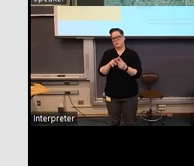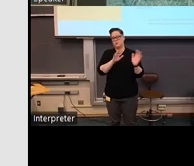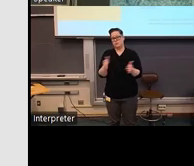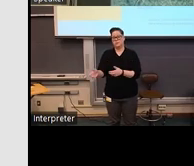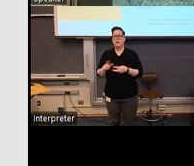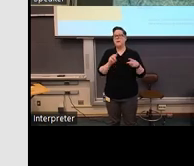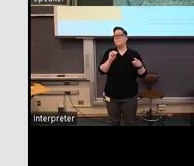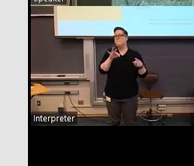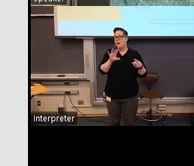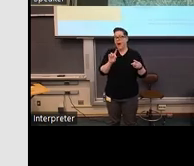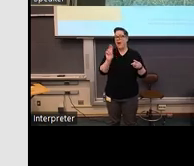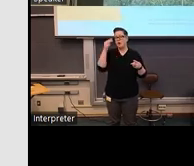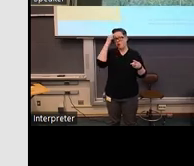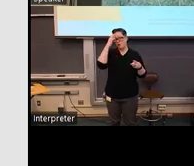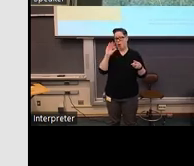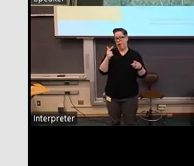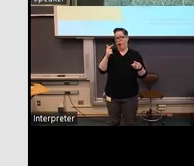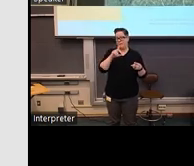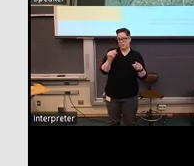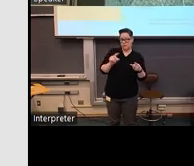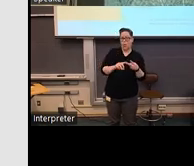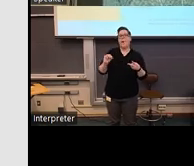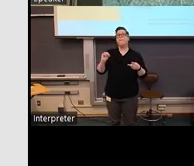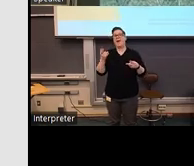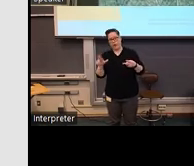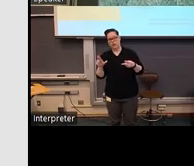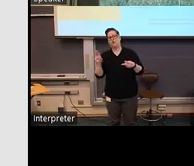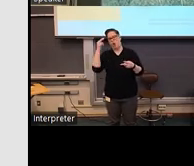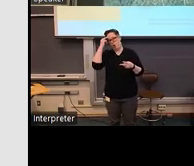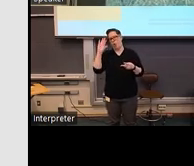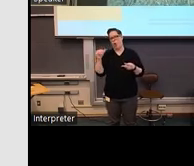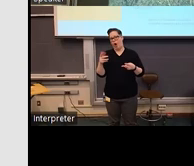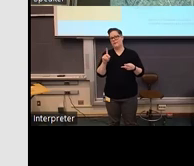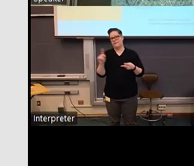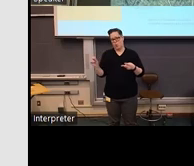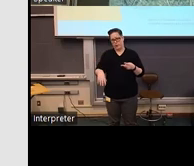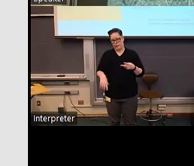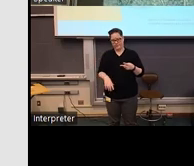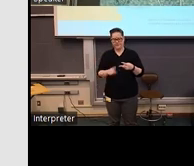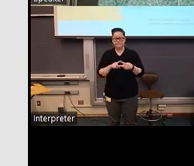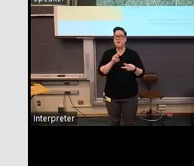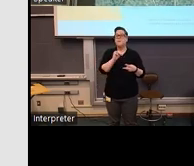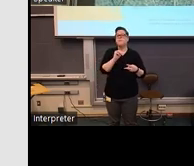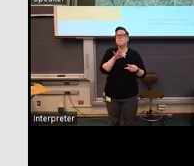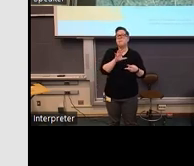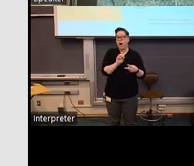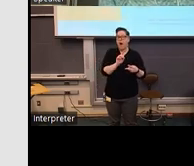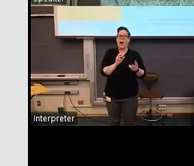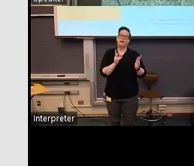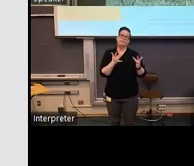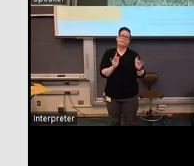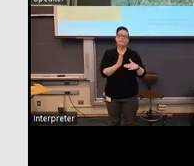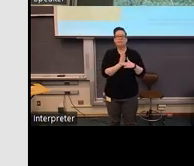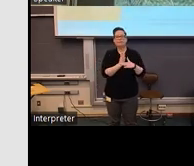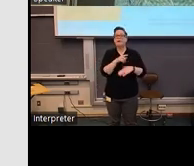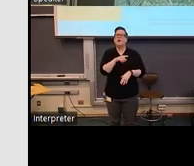mild neurocognitive disorders and major neurocognitive disorders. And a mild neurocognitive disorder